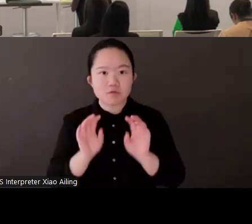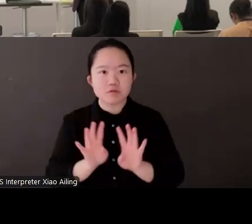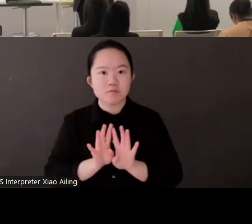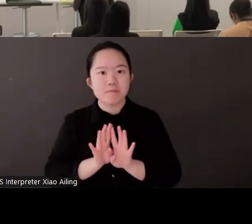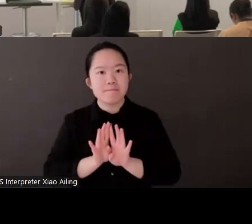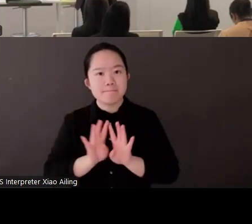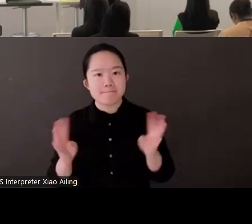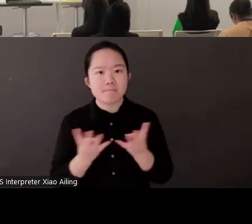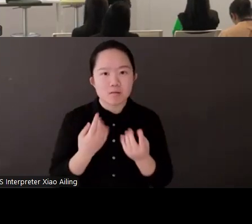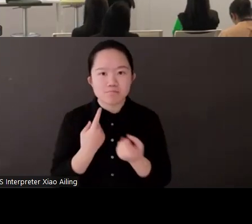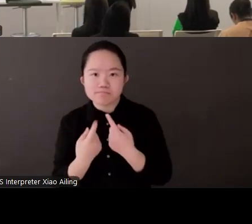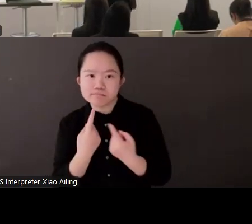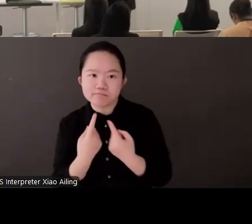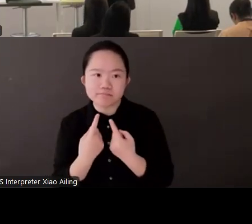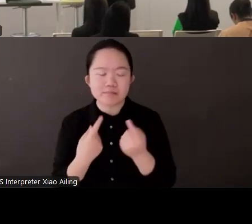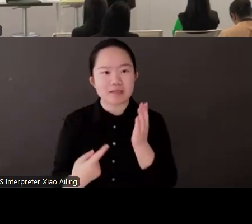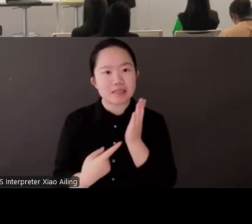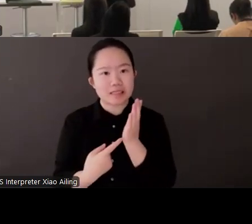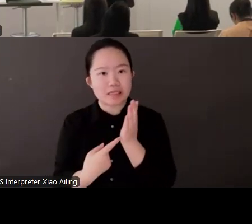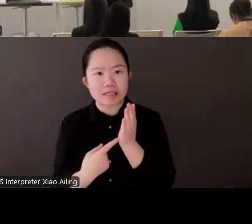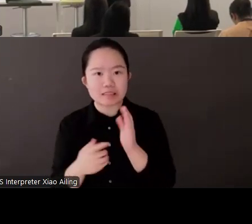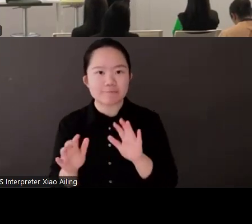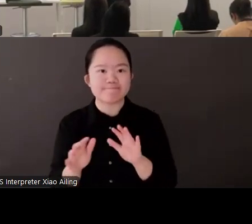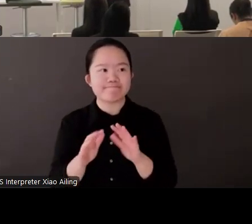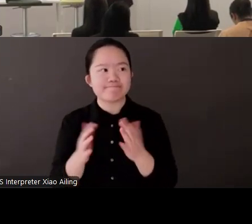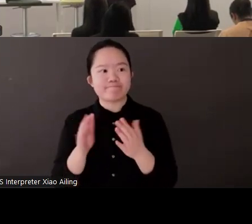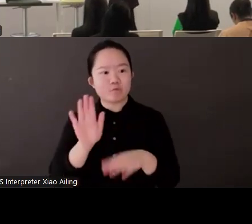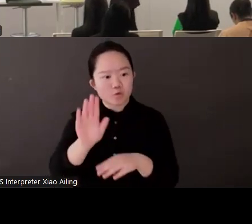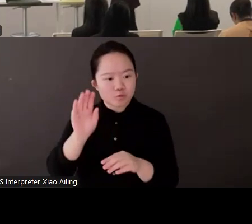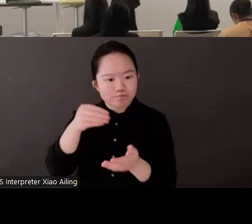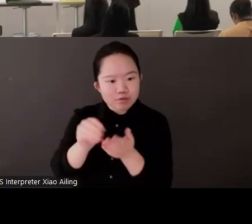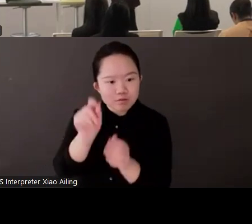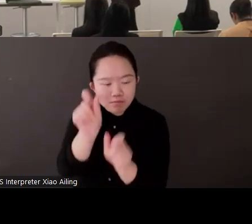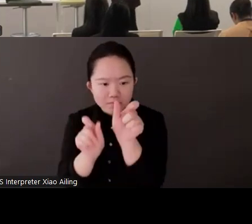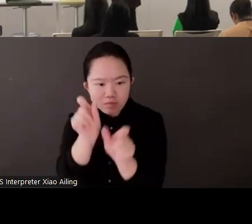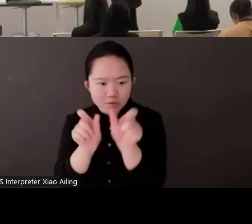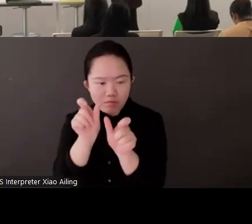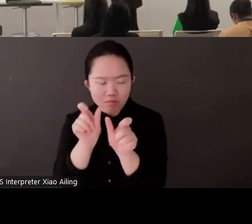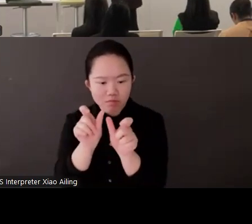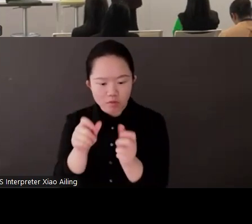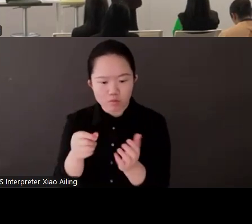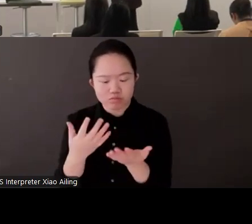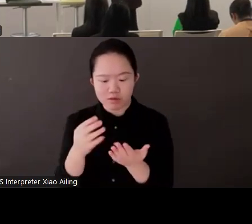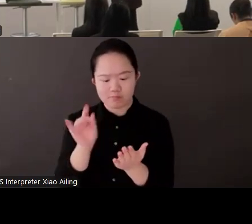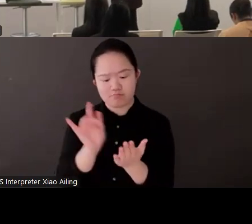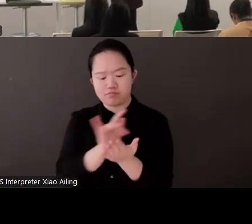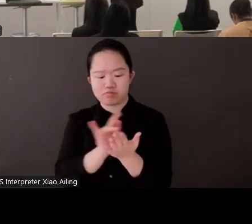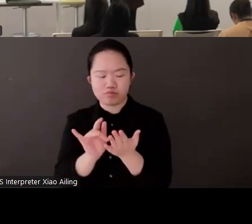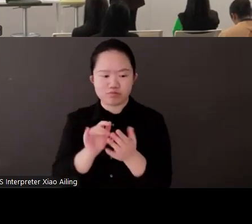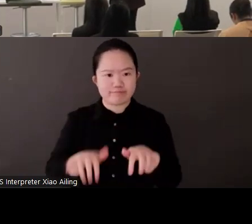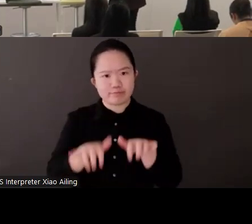view, because we thought that was a while ago, like the ones we listened to today. Very great talks, I have to